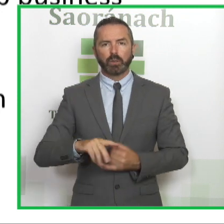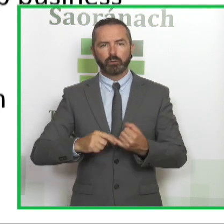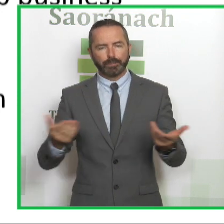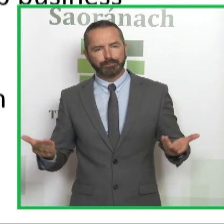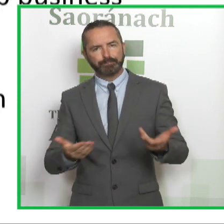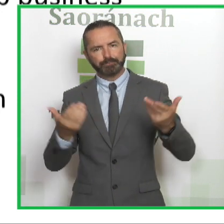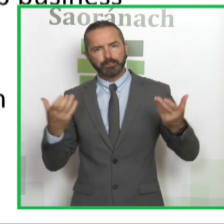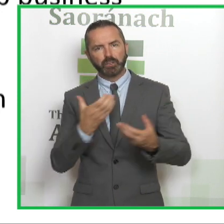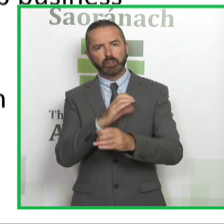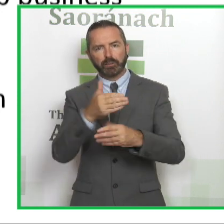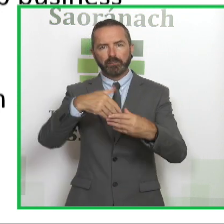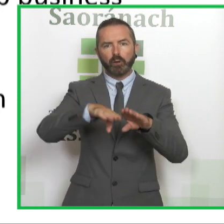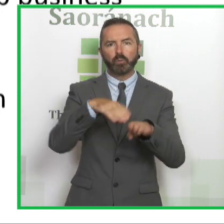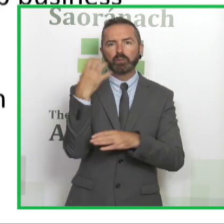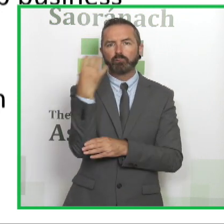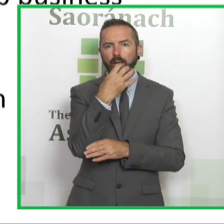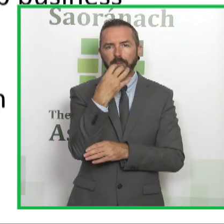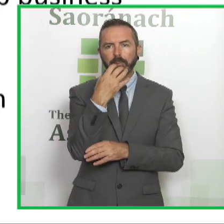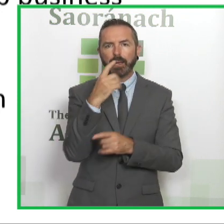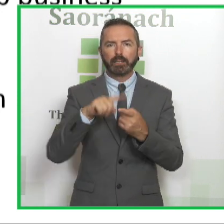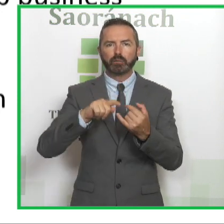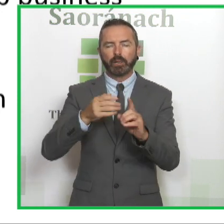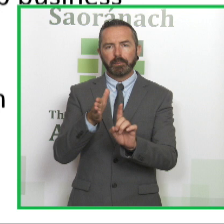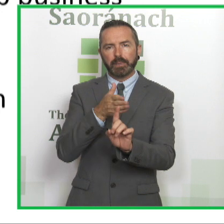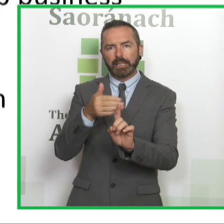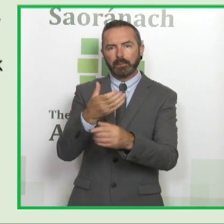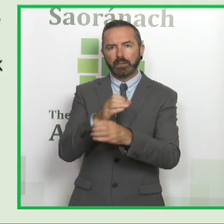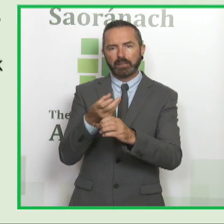into committing crime, and they cultivate children's ways of thinking.